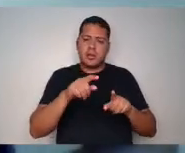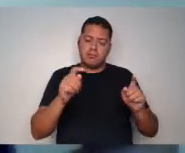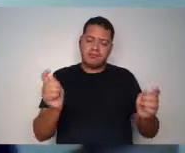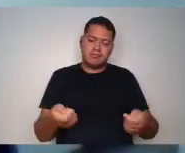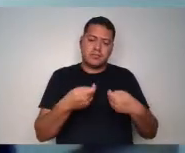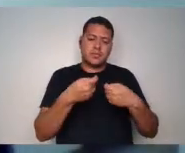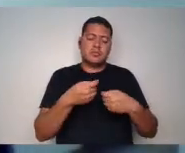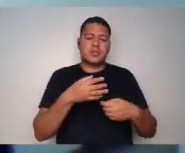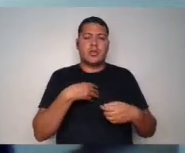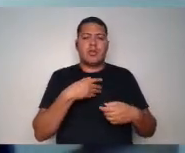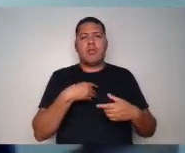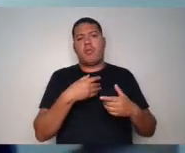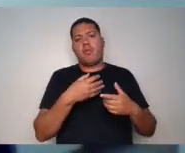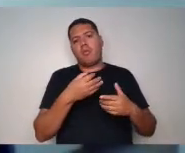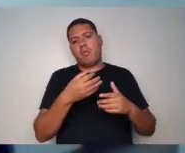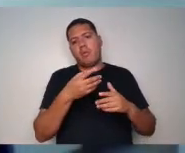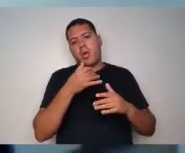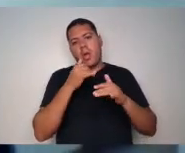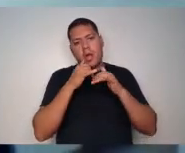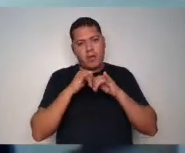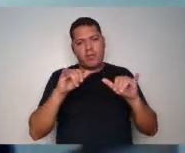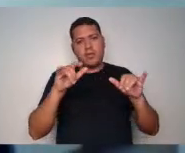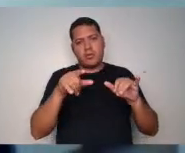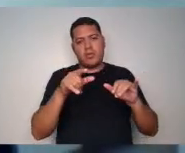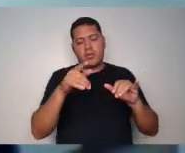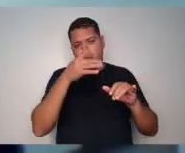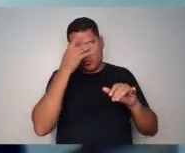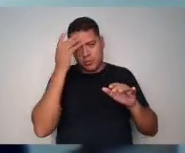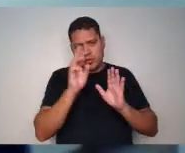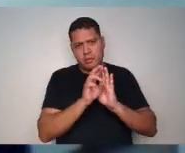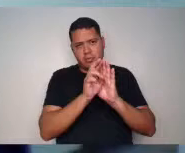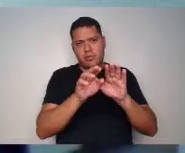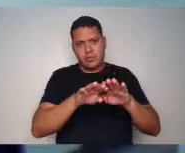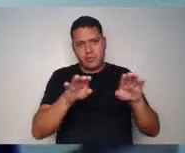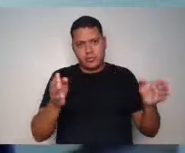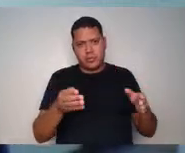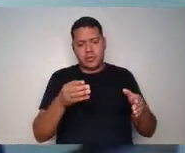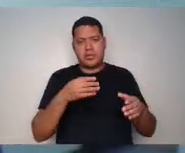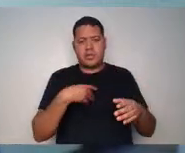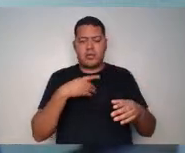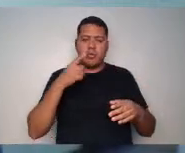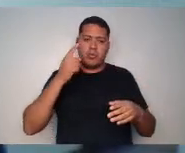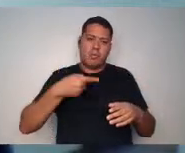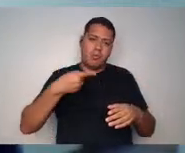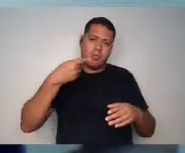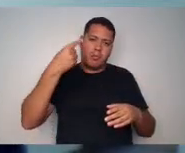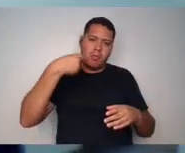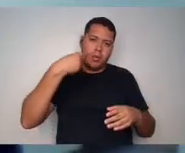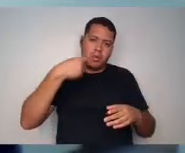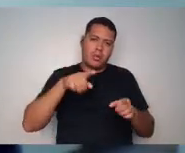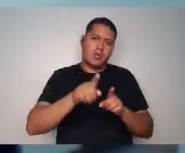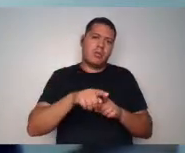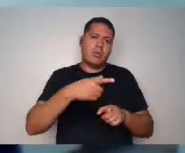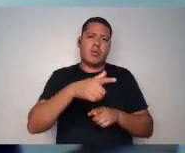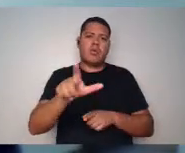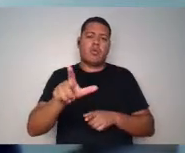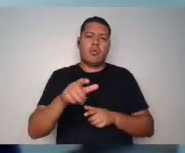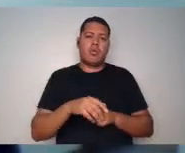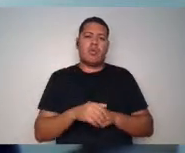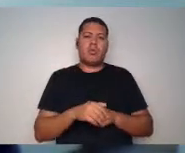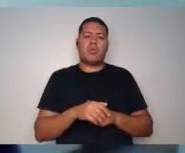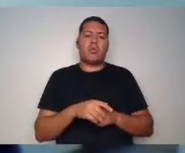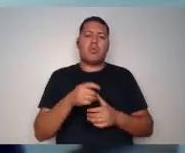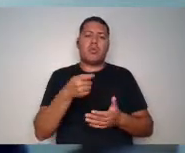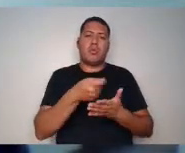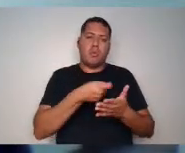for this possibility, and I communicated to the ceremonial master that I'm needed